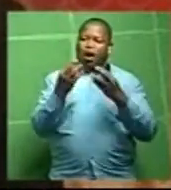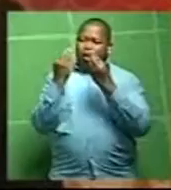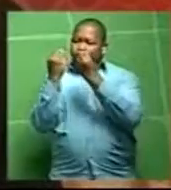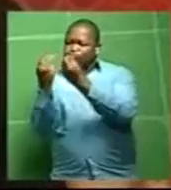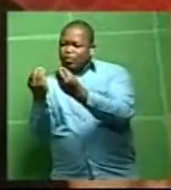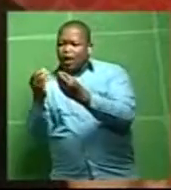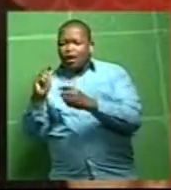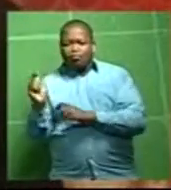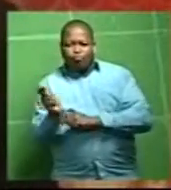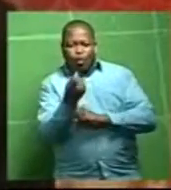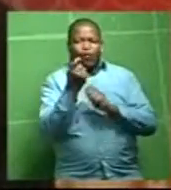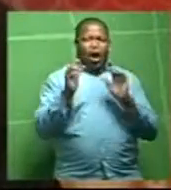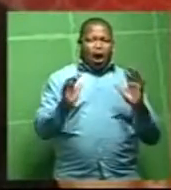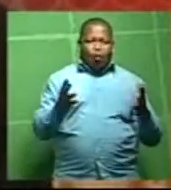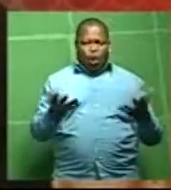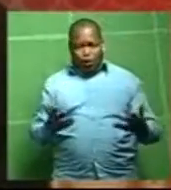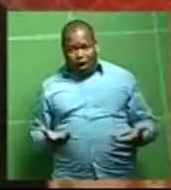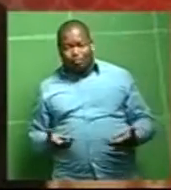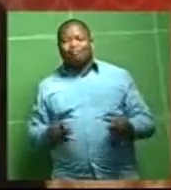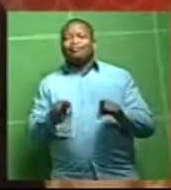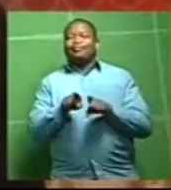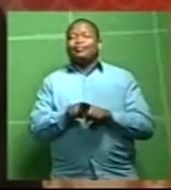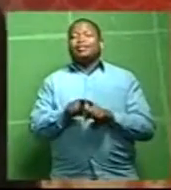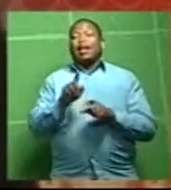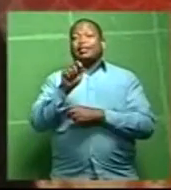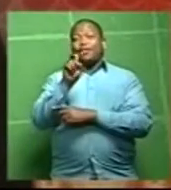live Through super sport